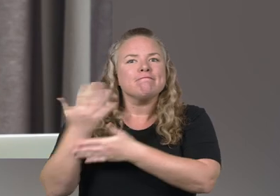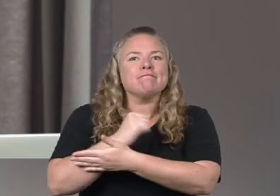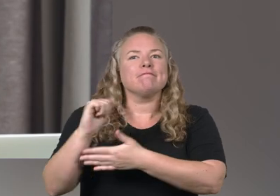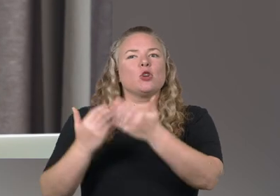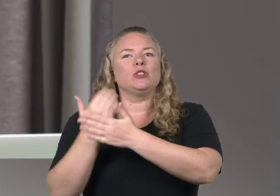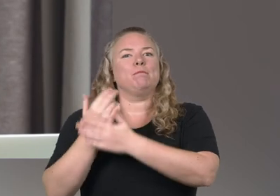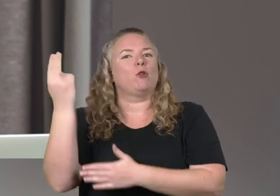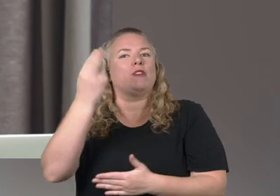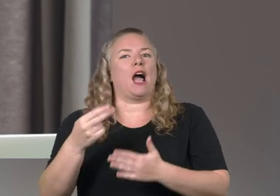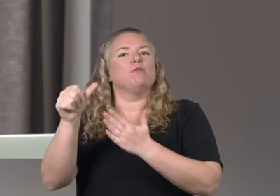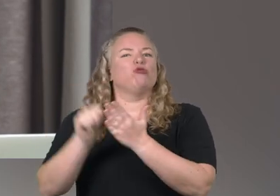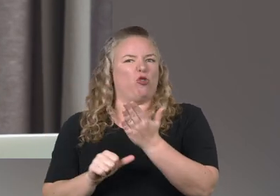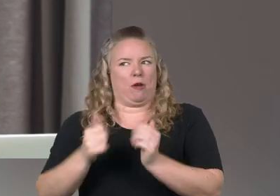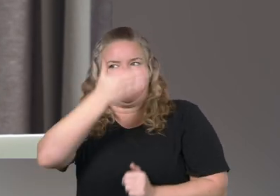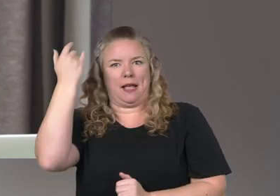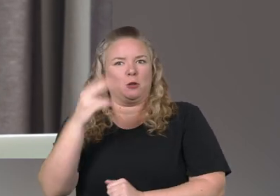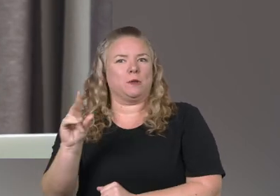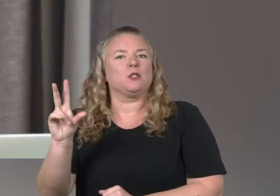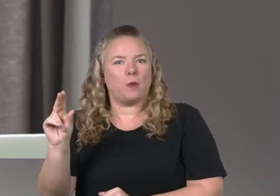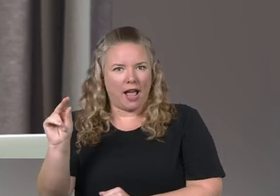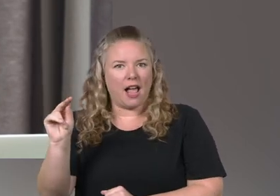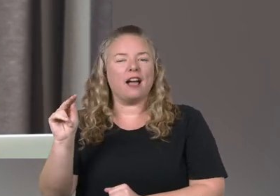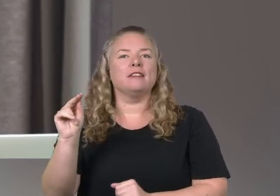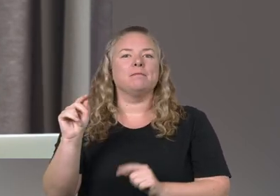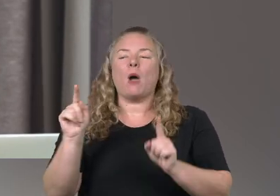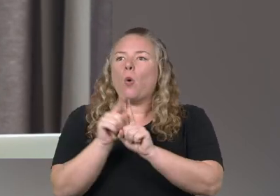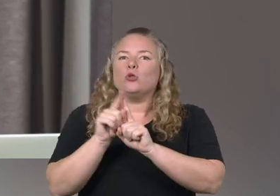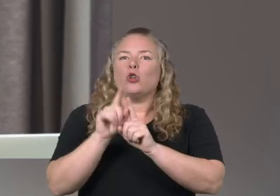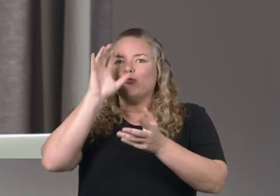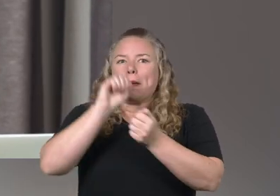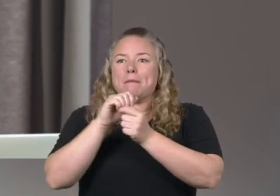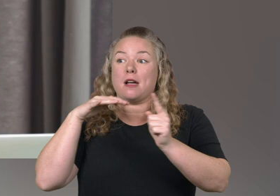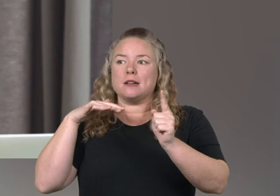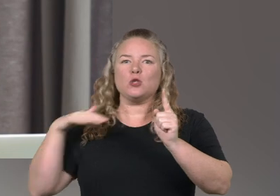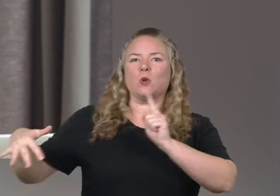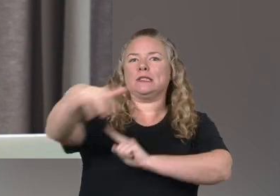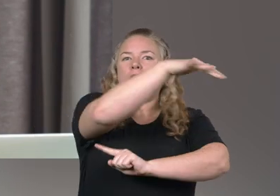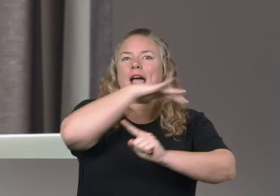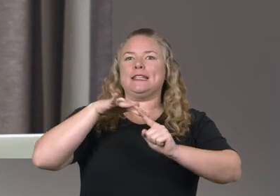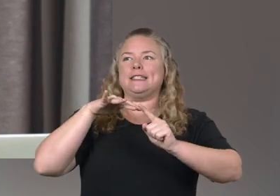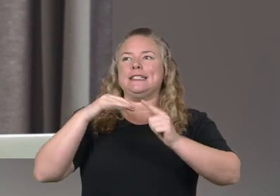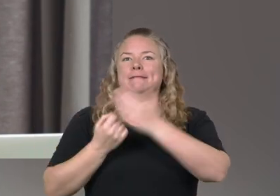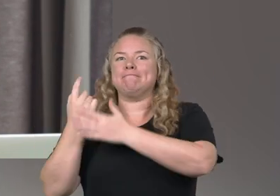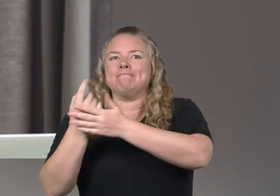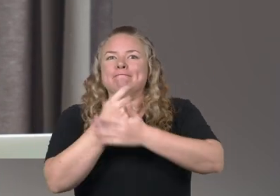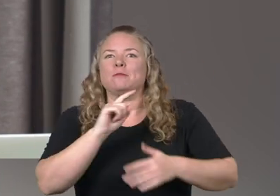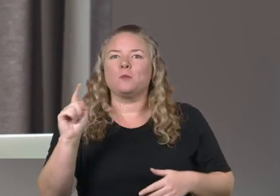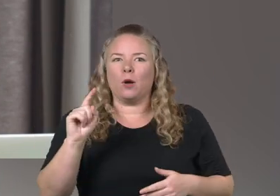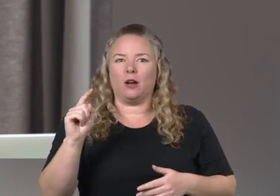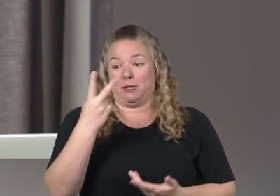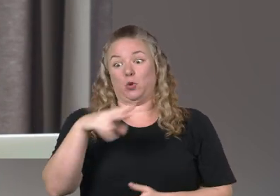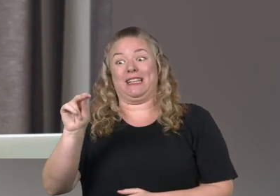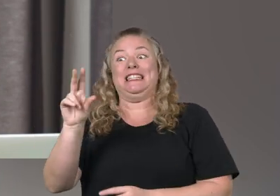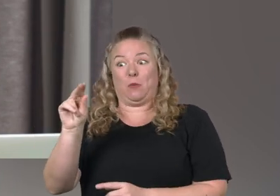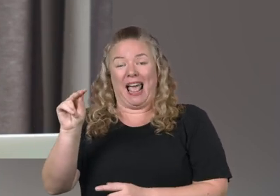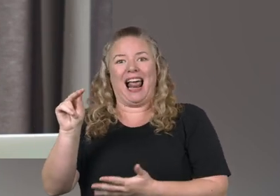summer of 2012. But I just remember also the background context. I know we're thinking about 2012,